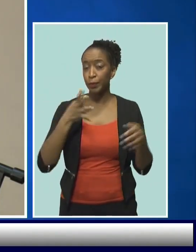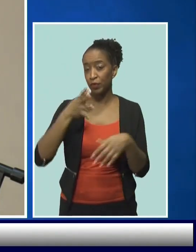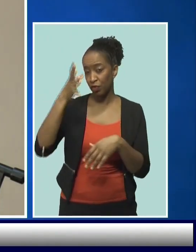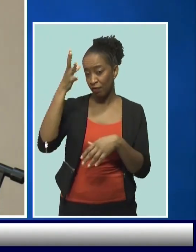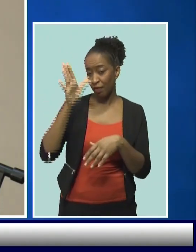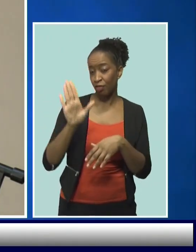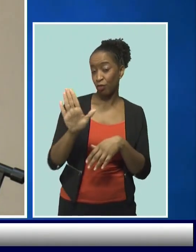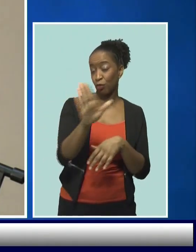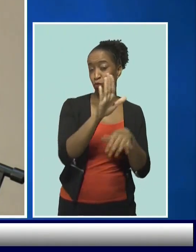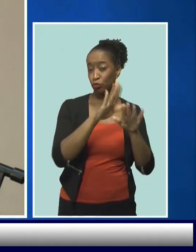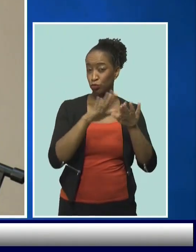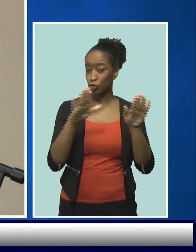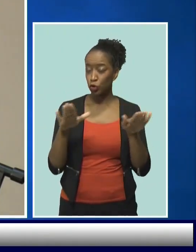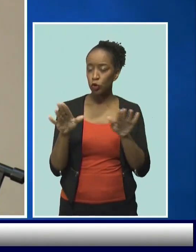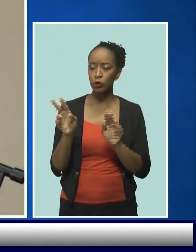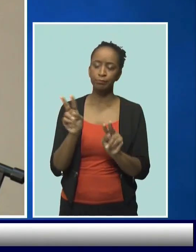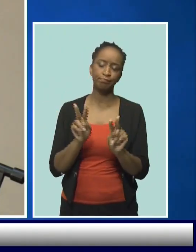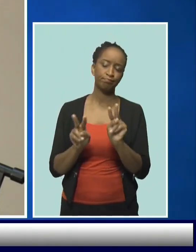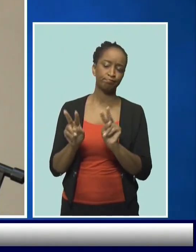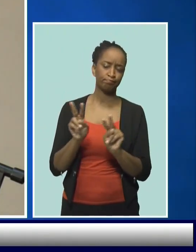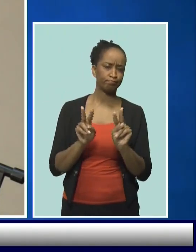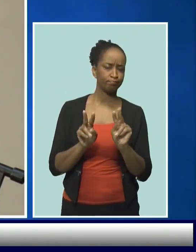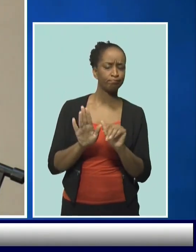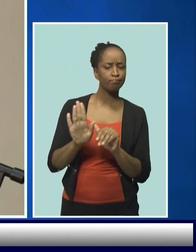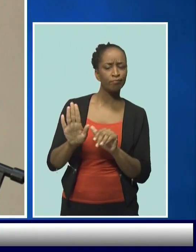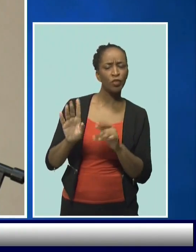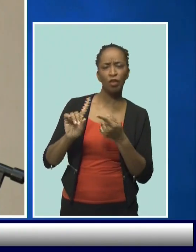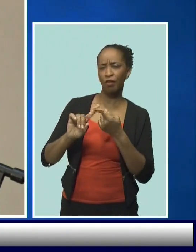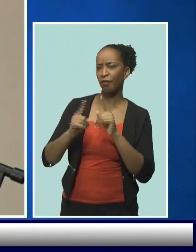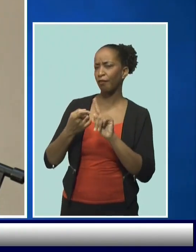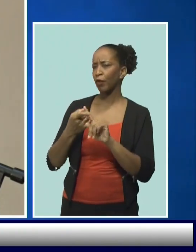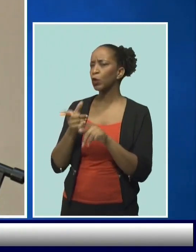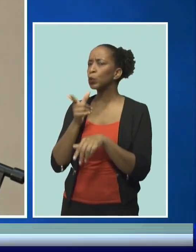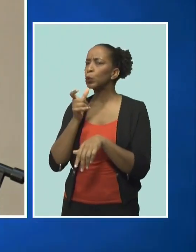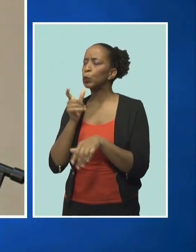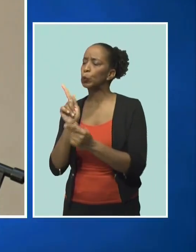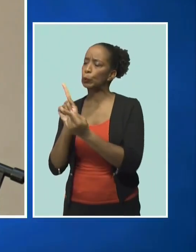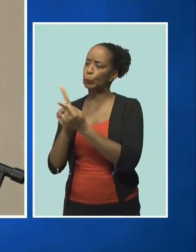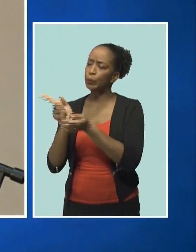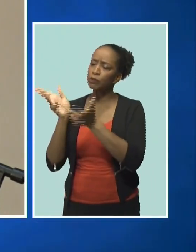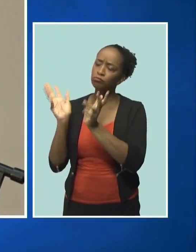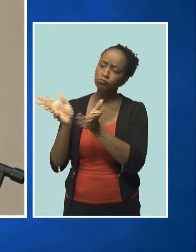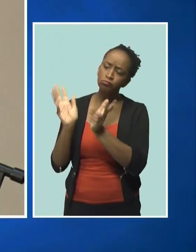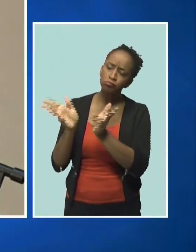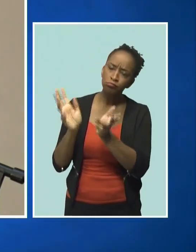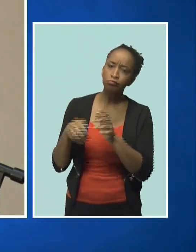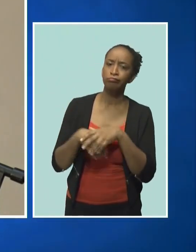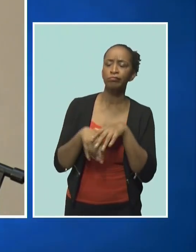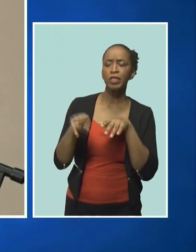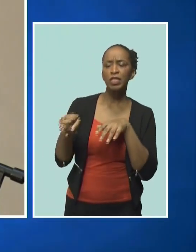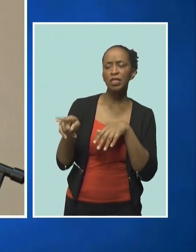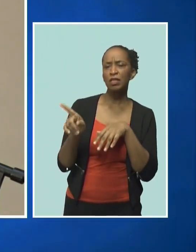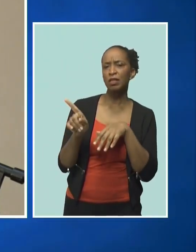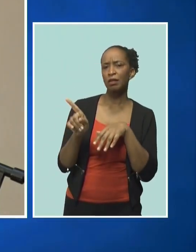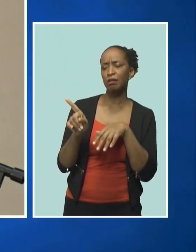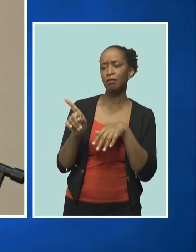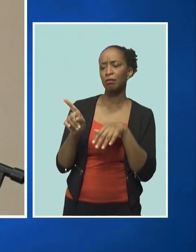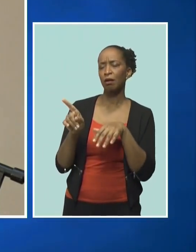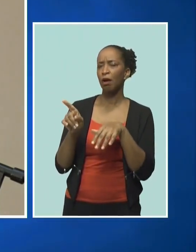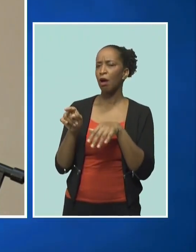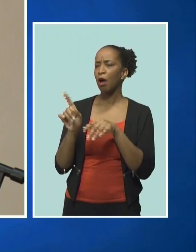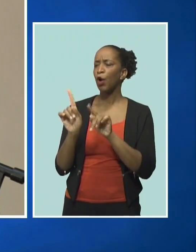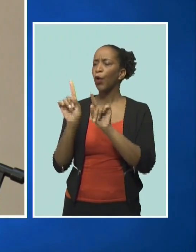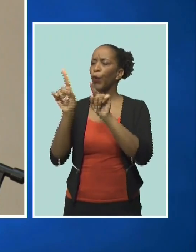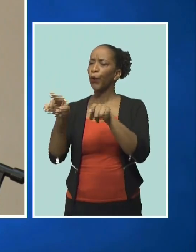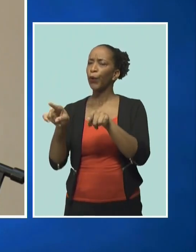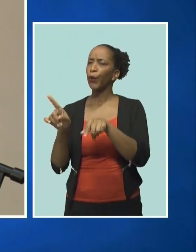your children. Know their friends and know the places they visit before and after